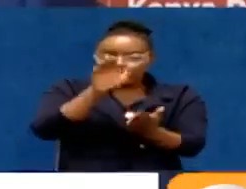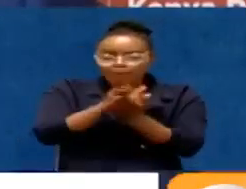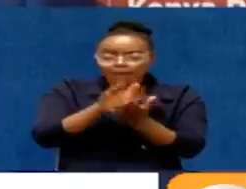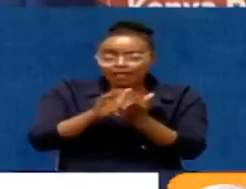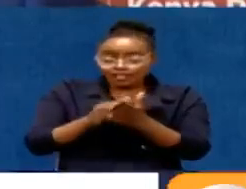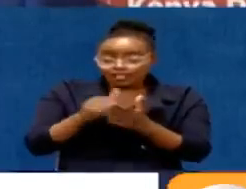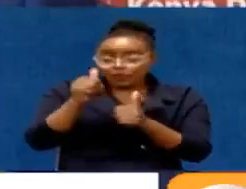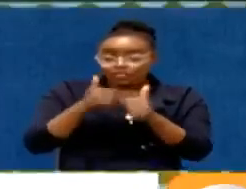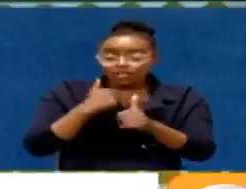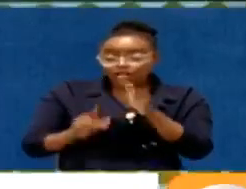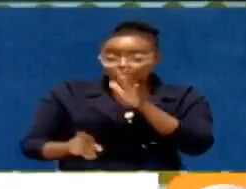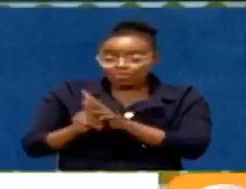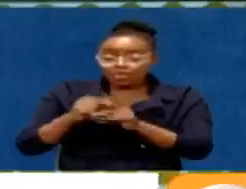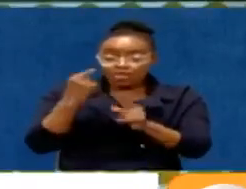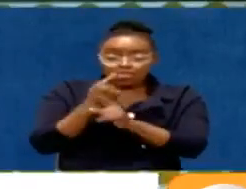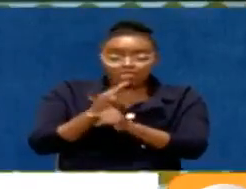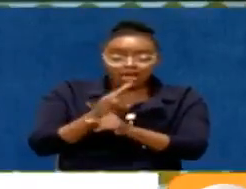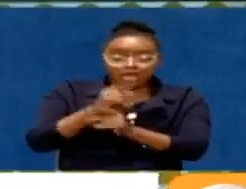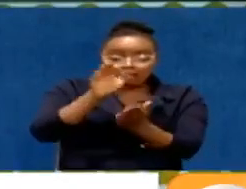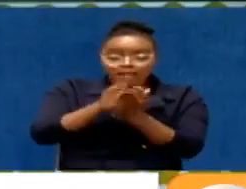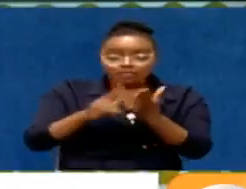industry that was rocked by a series of bank